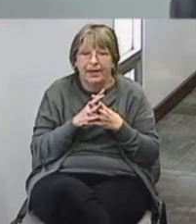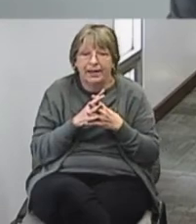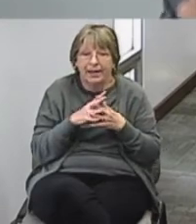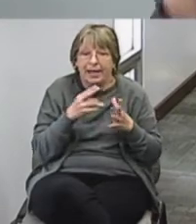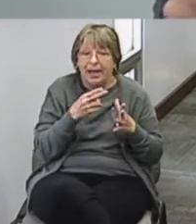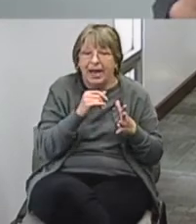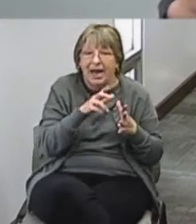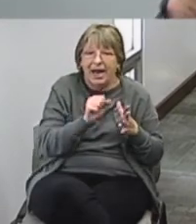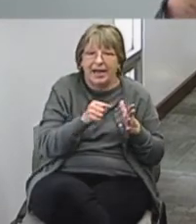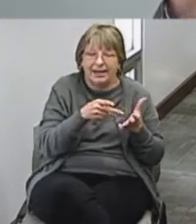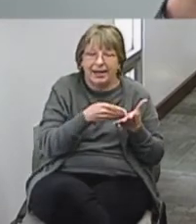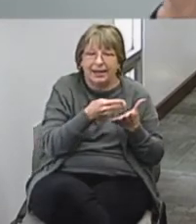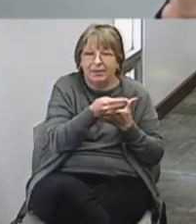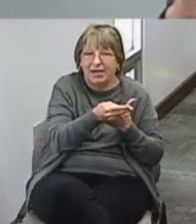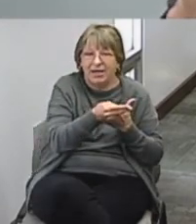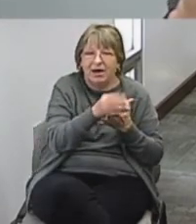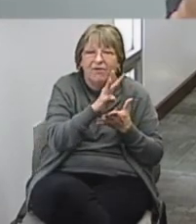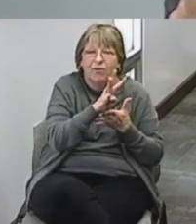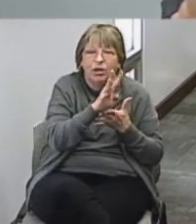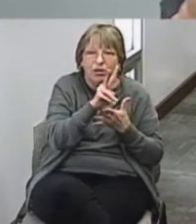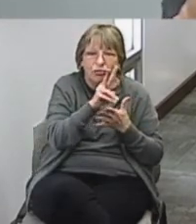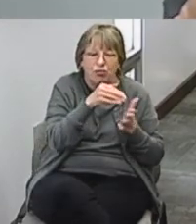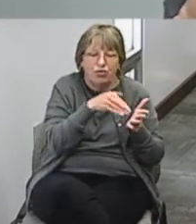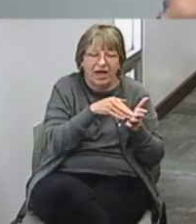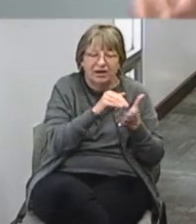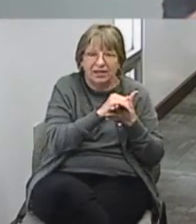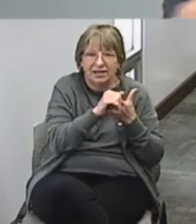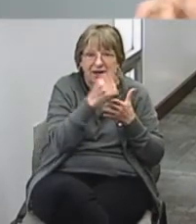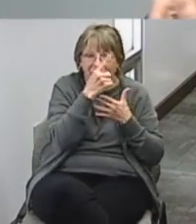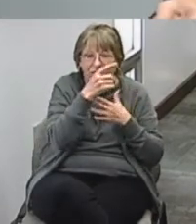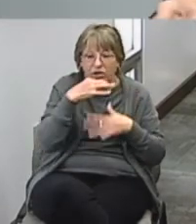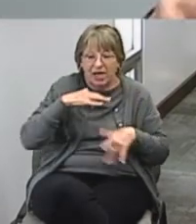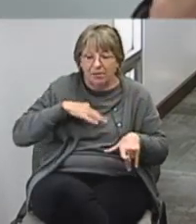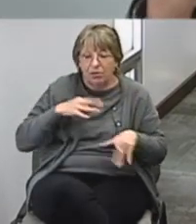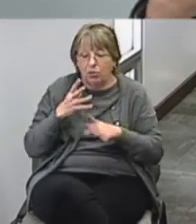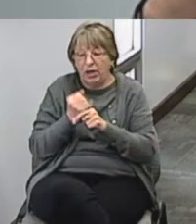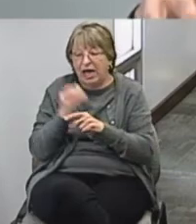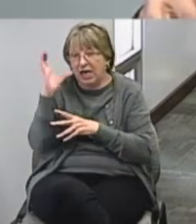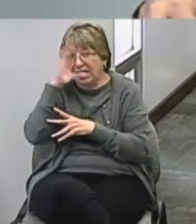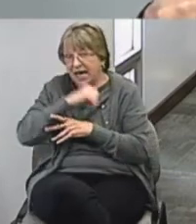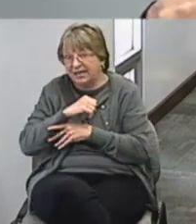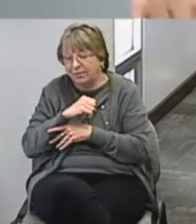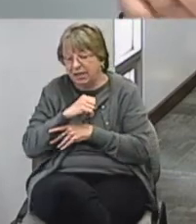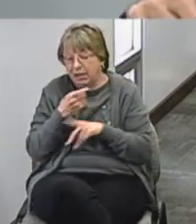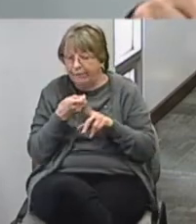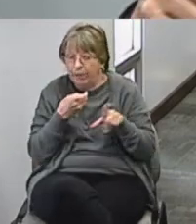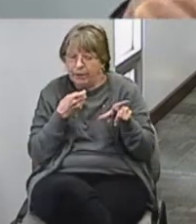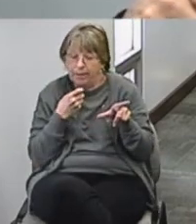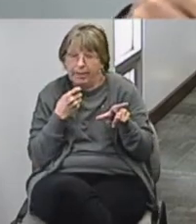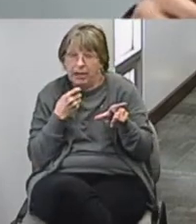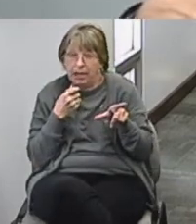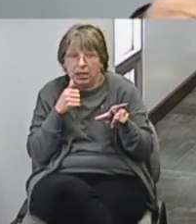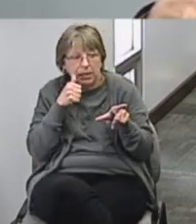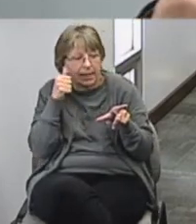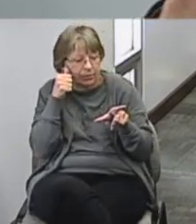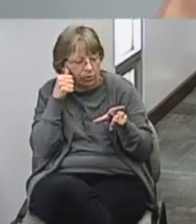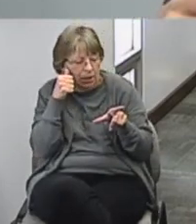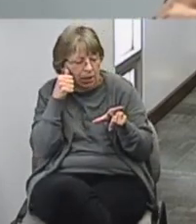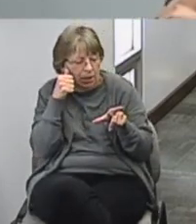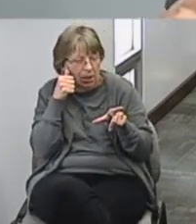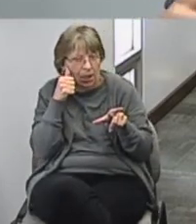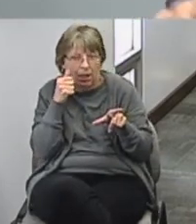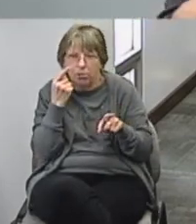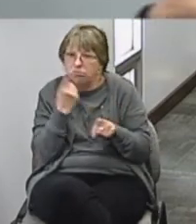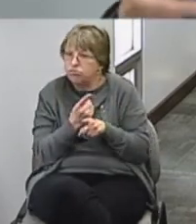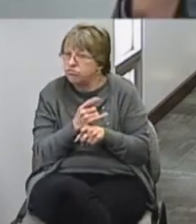spent $42,000 for their application. We got an estimate from them yesterday, I think, right at